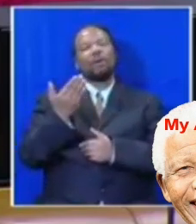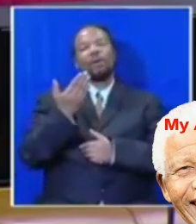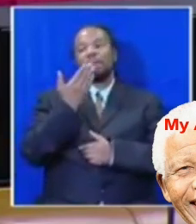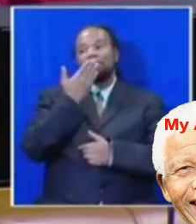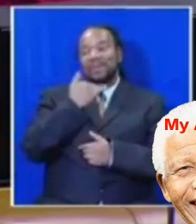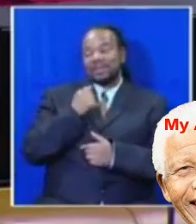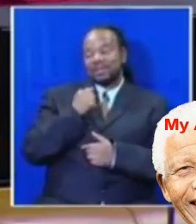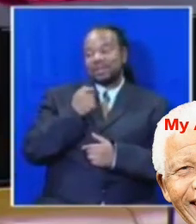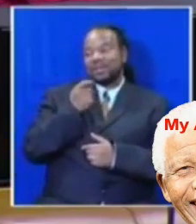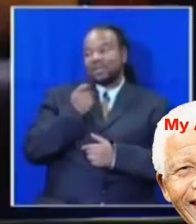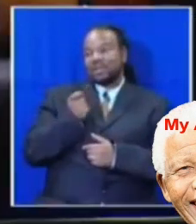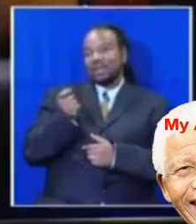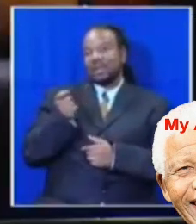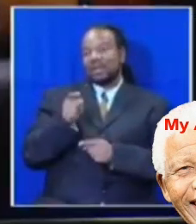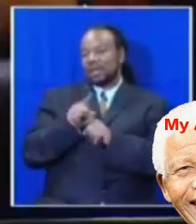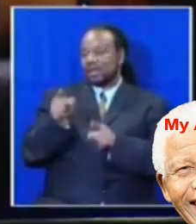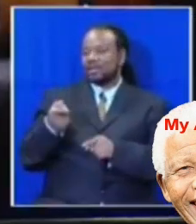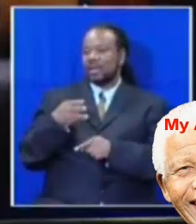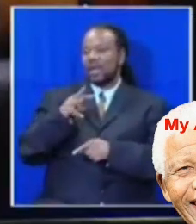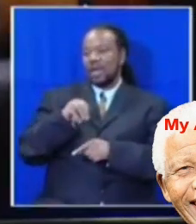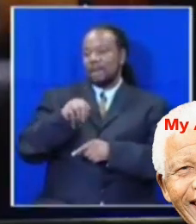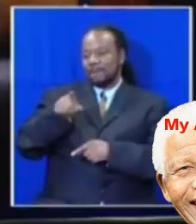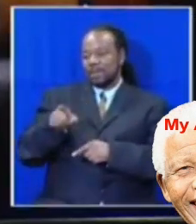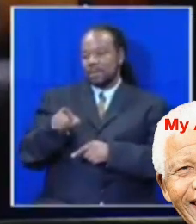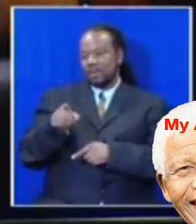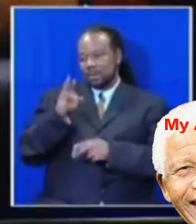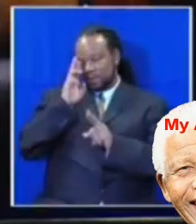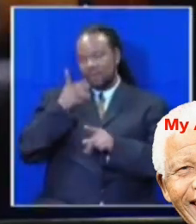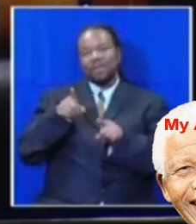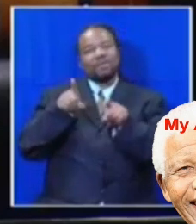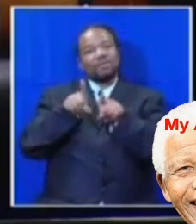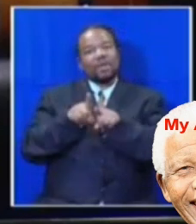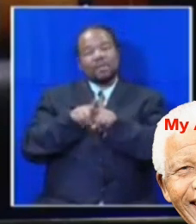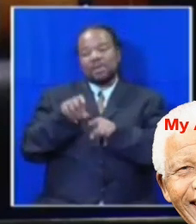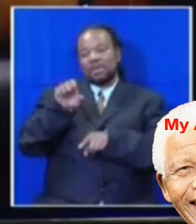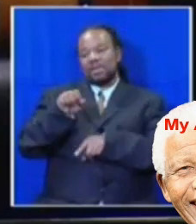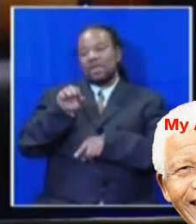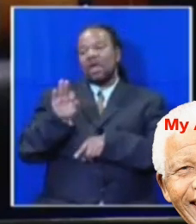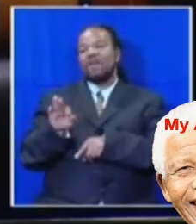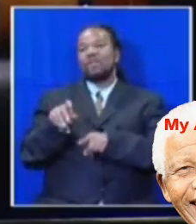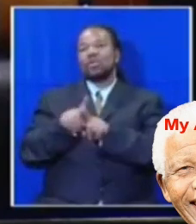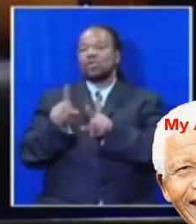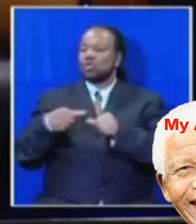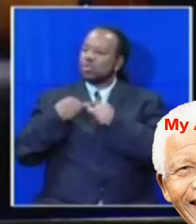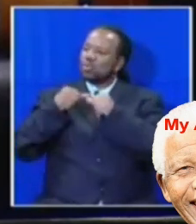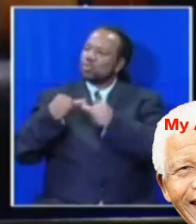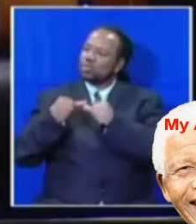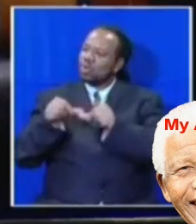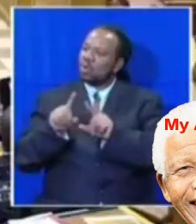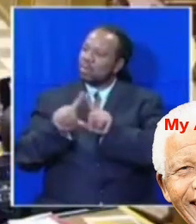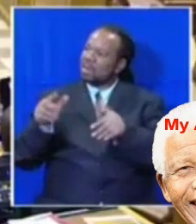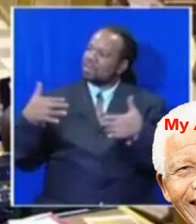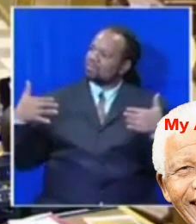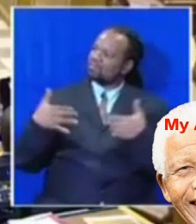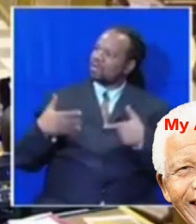Honourable like member. honorable members, all of us? We expect. If an EFF member stands up and speaks, you continue to intimidate them. Thank you,